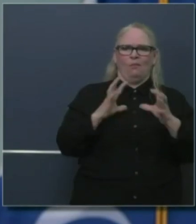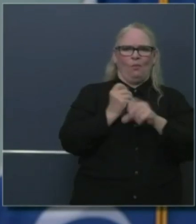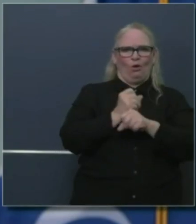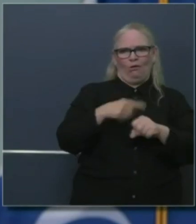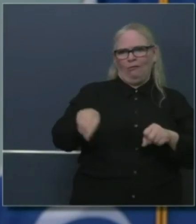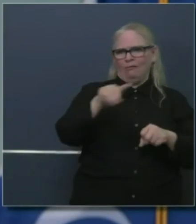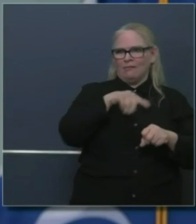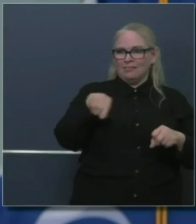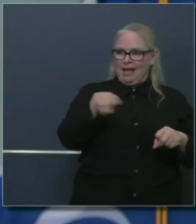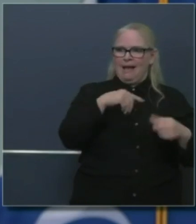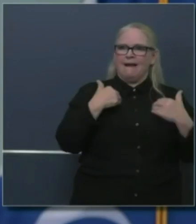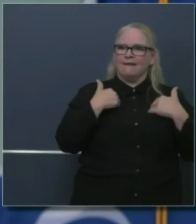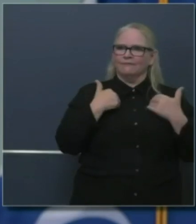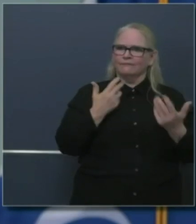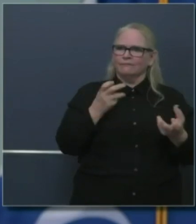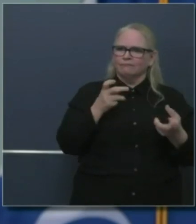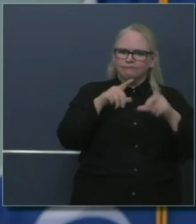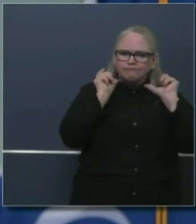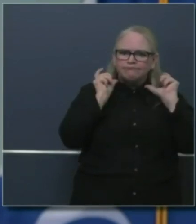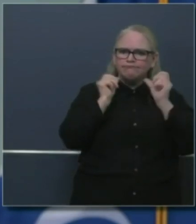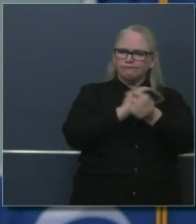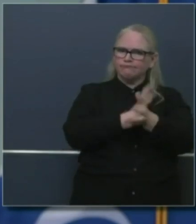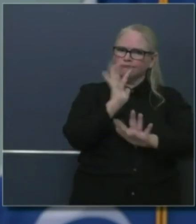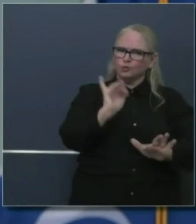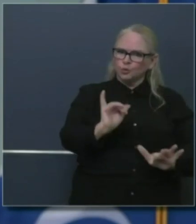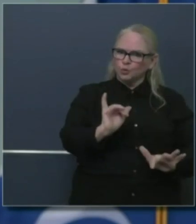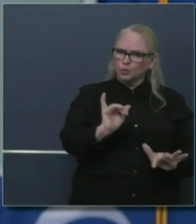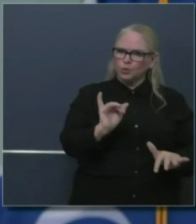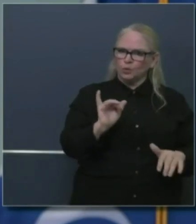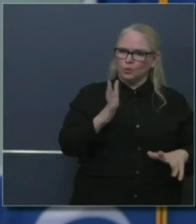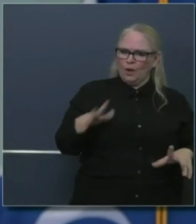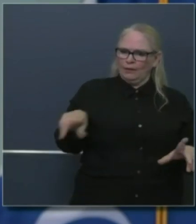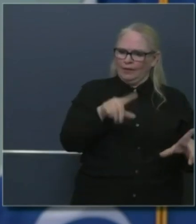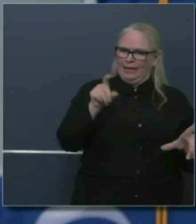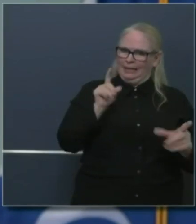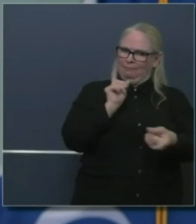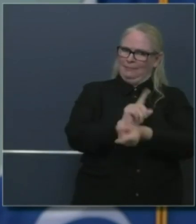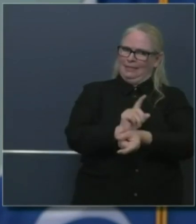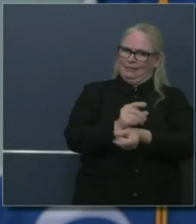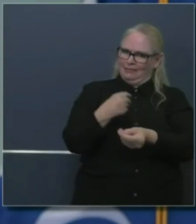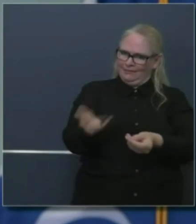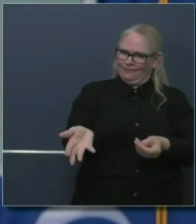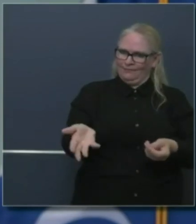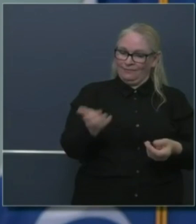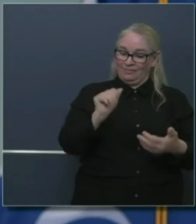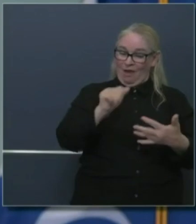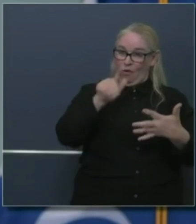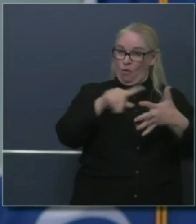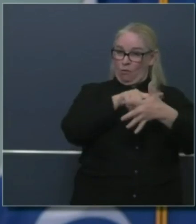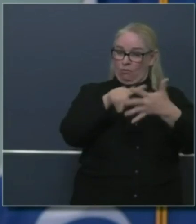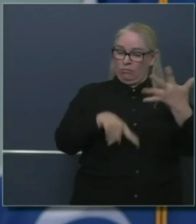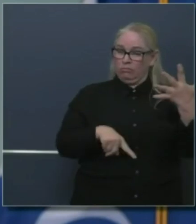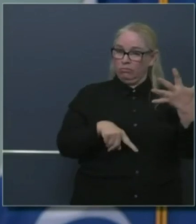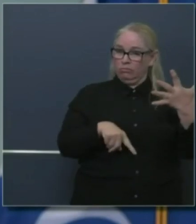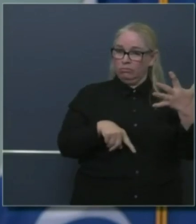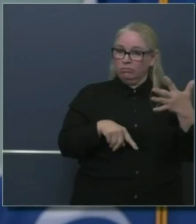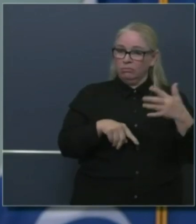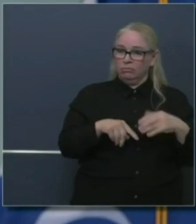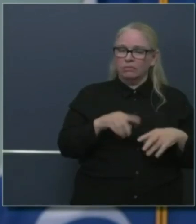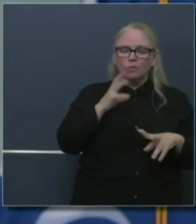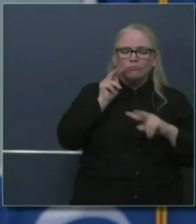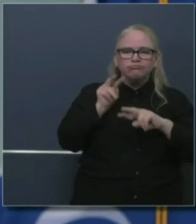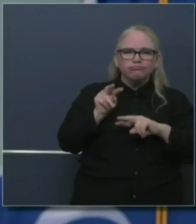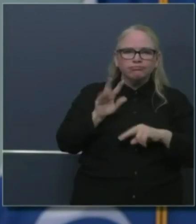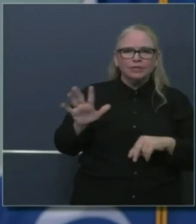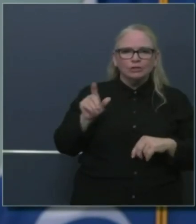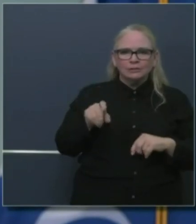adequate PPE. And so progress in that place as well. So we'll monitor all of this in real time. We'll do everything we can to partner with